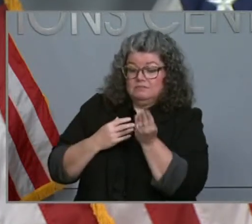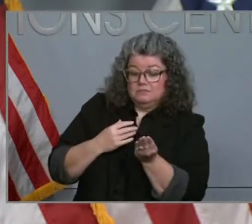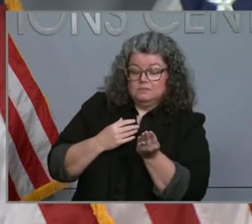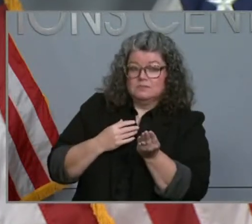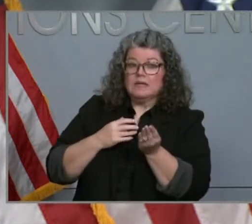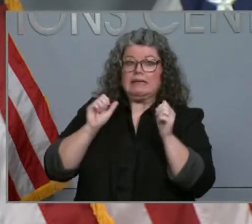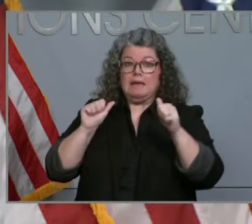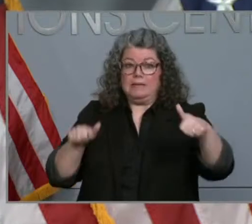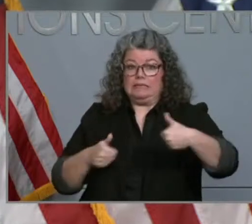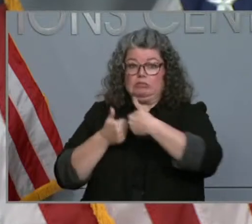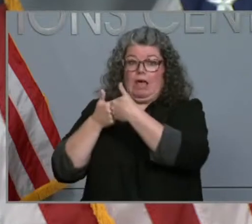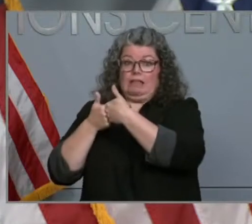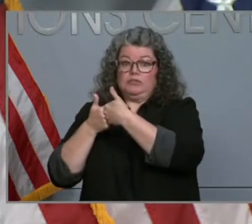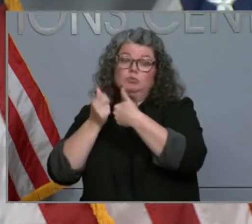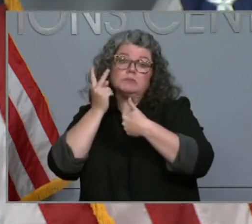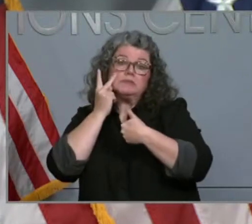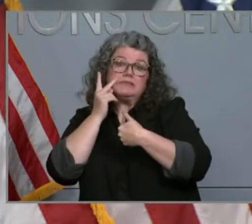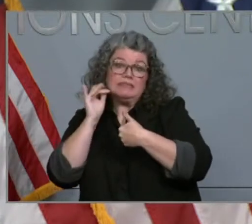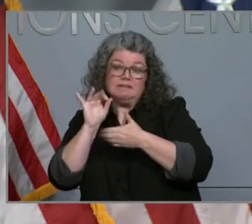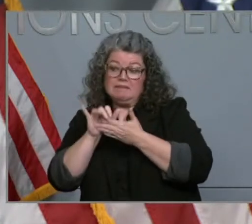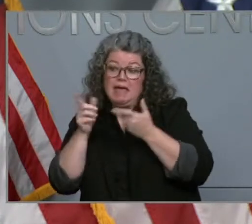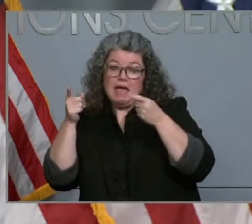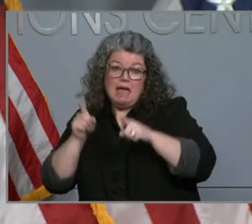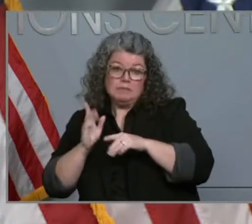if those arise after the election.